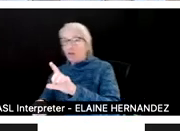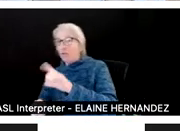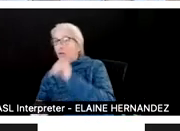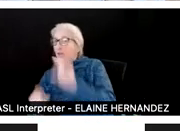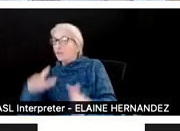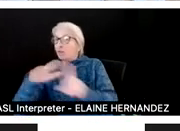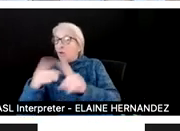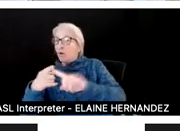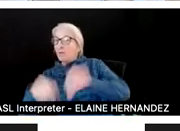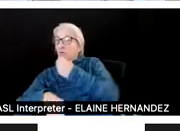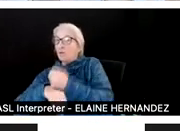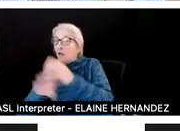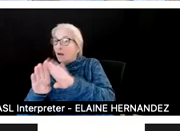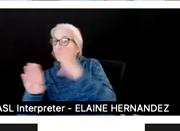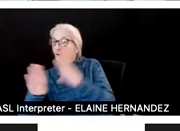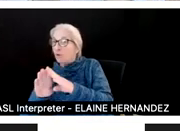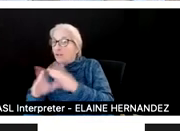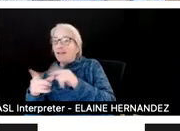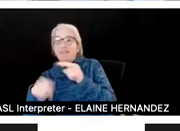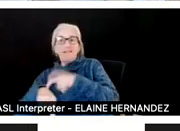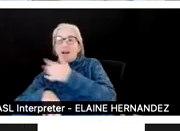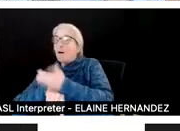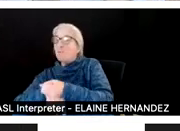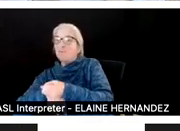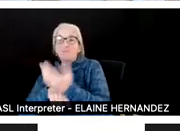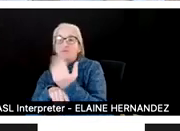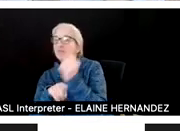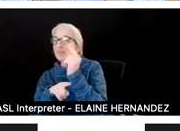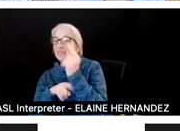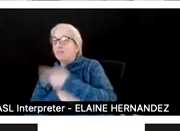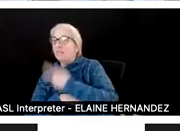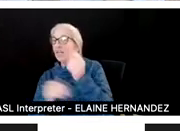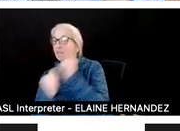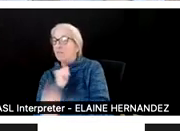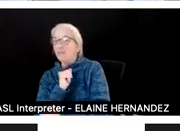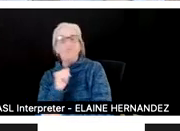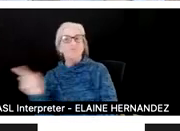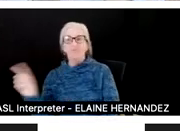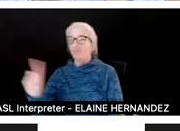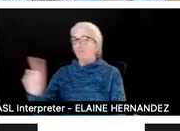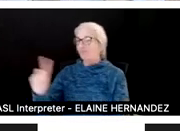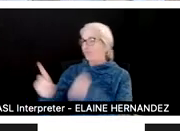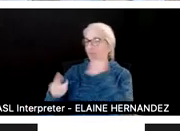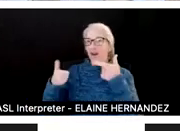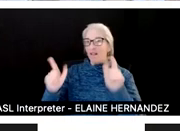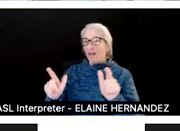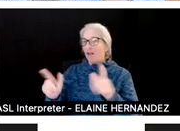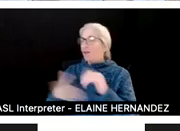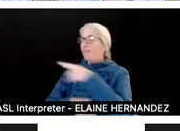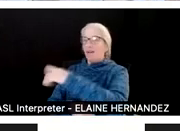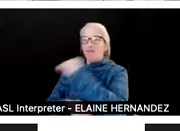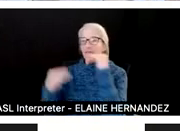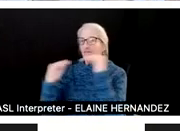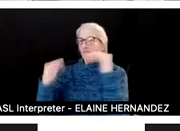intentionally dragging it out so they get past that 15 days, that's not allowed. They're not exercising good faith. Therefore, they shouldn't